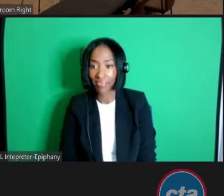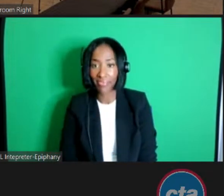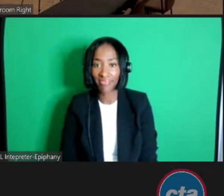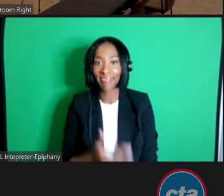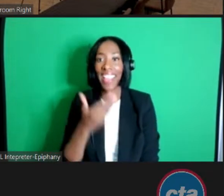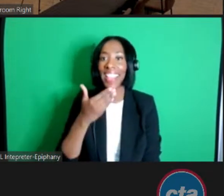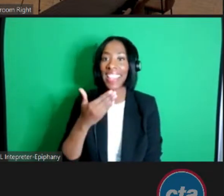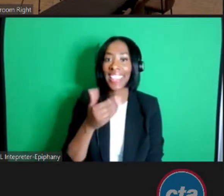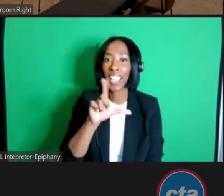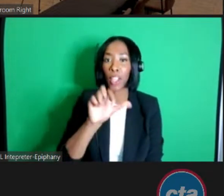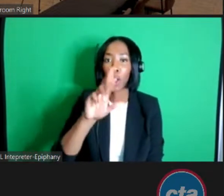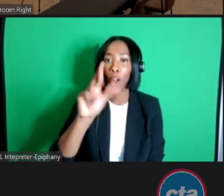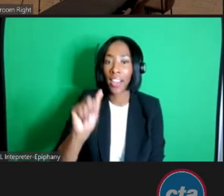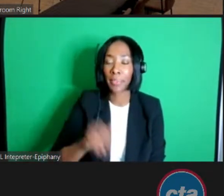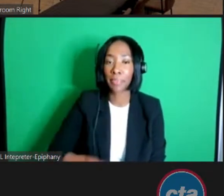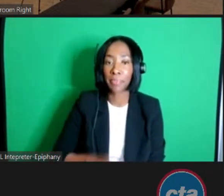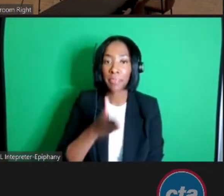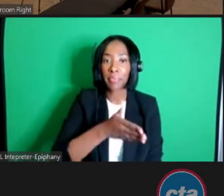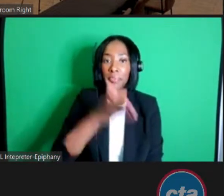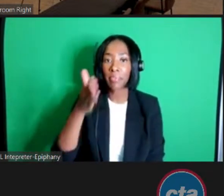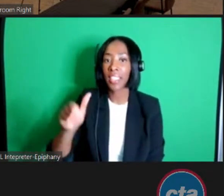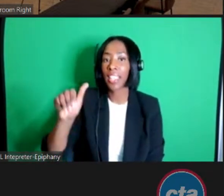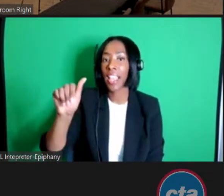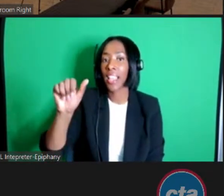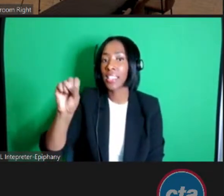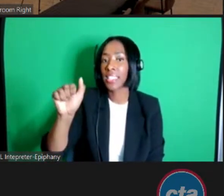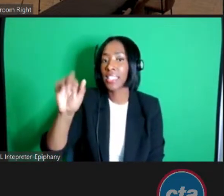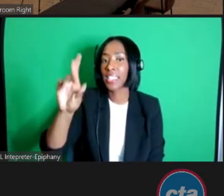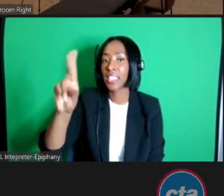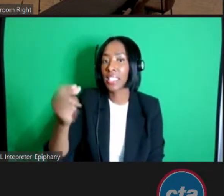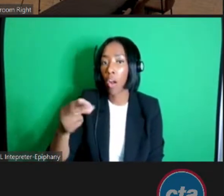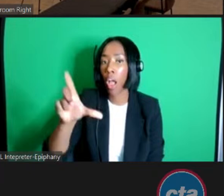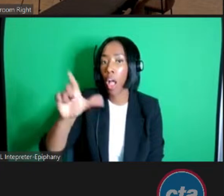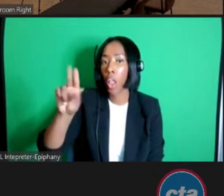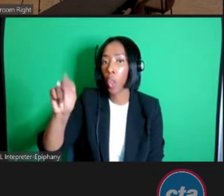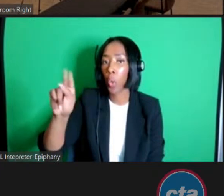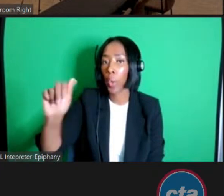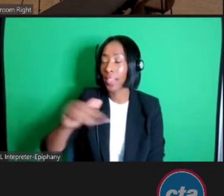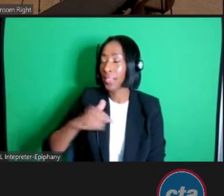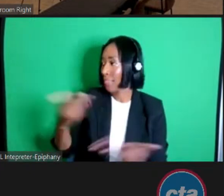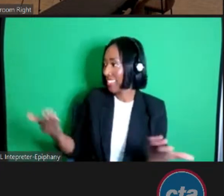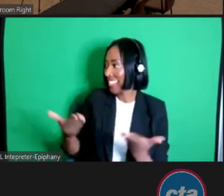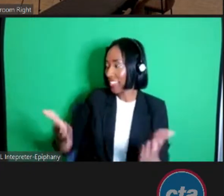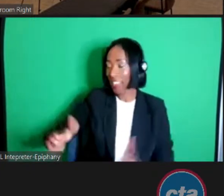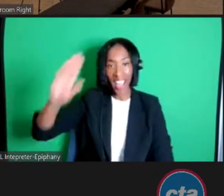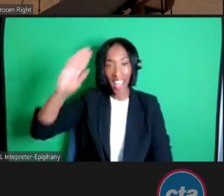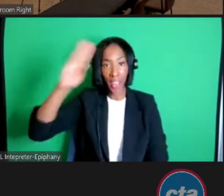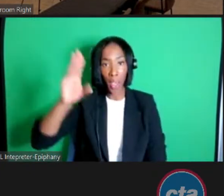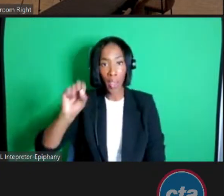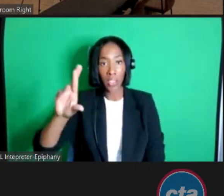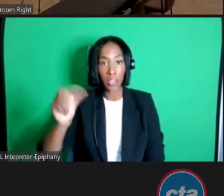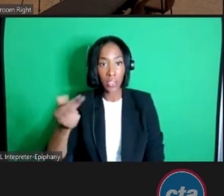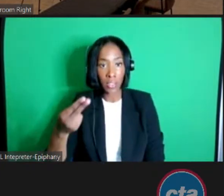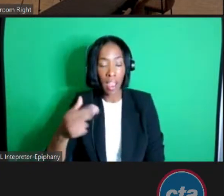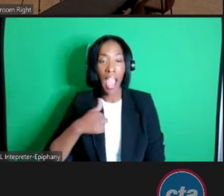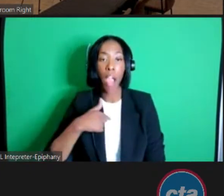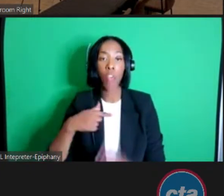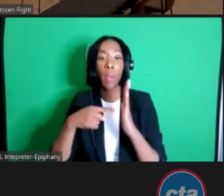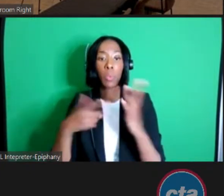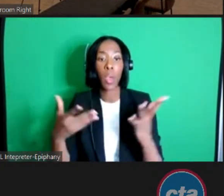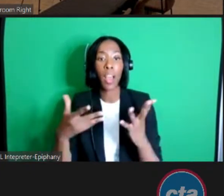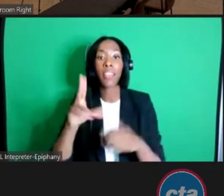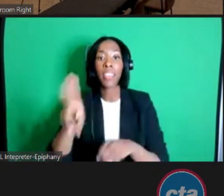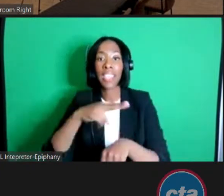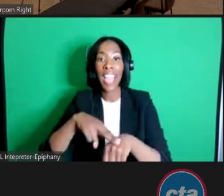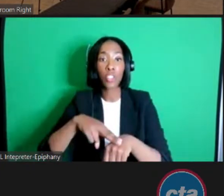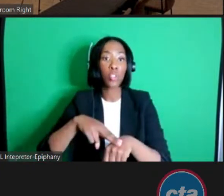Thank you, Laura. Sarah Luna. Present. Hello, I'm Sarah Luna. I represent the National Federation